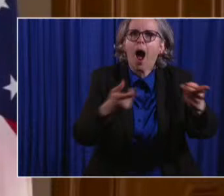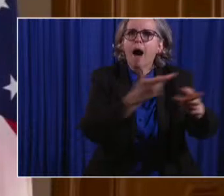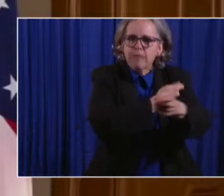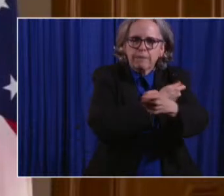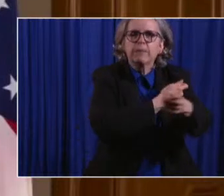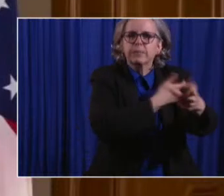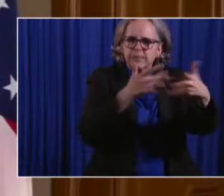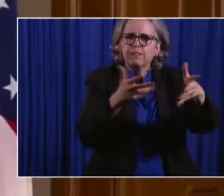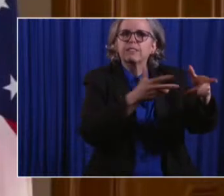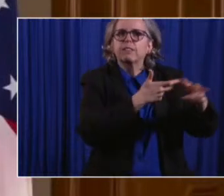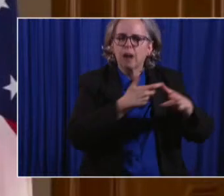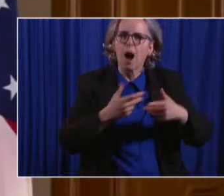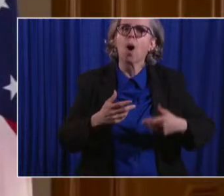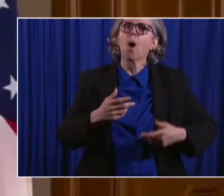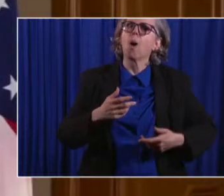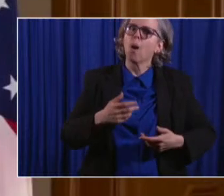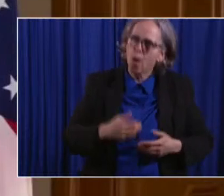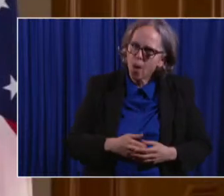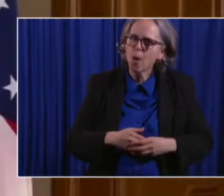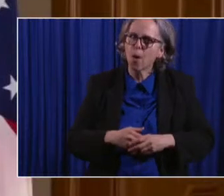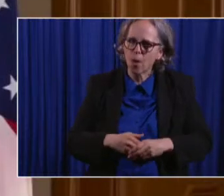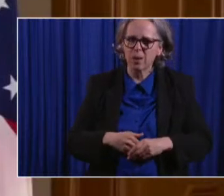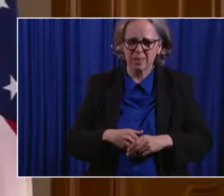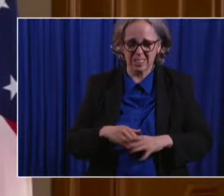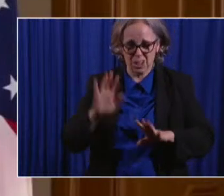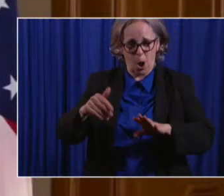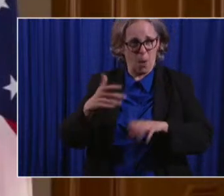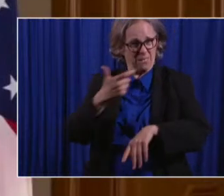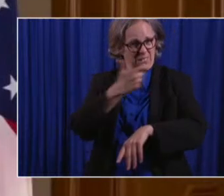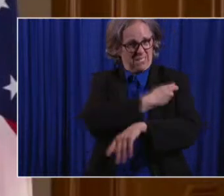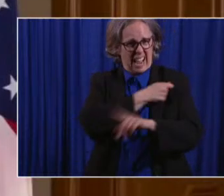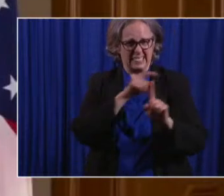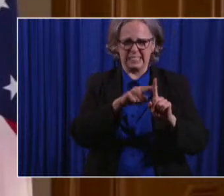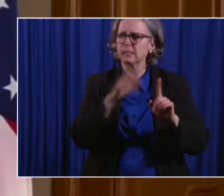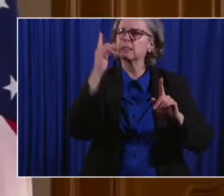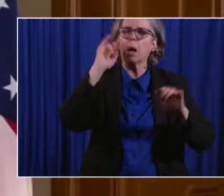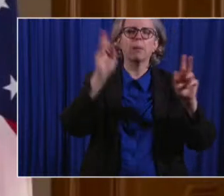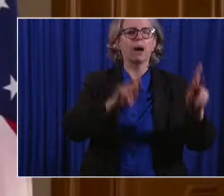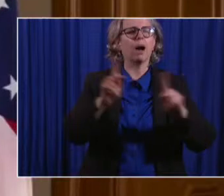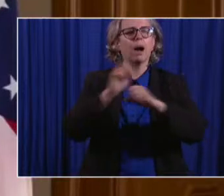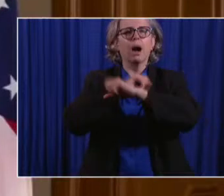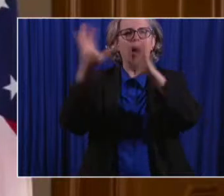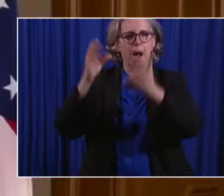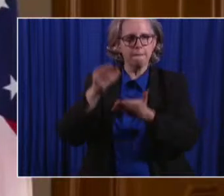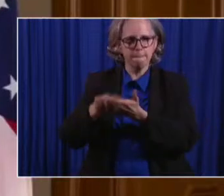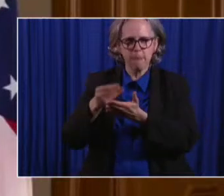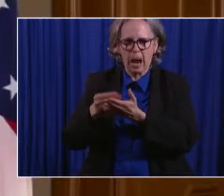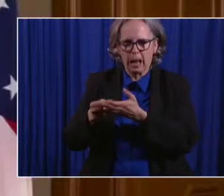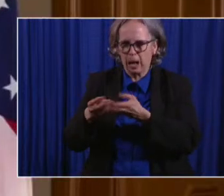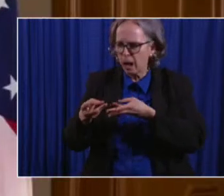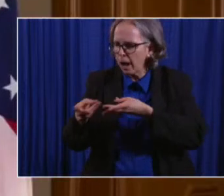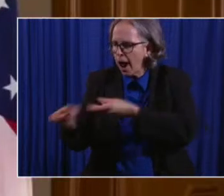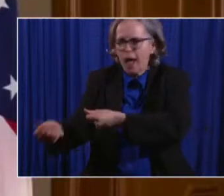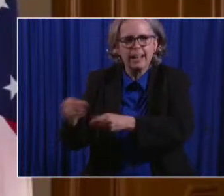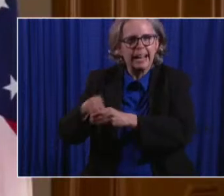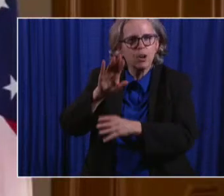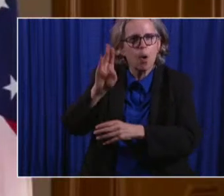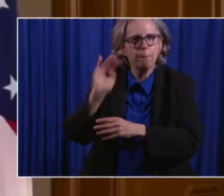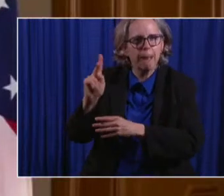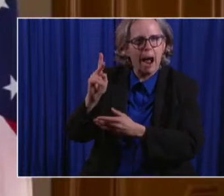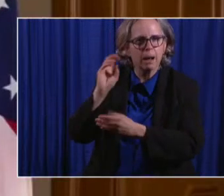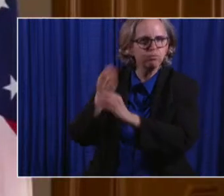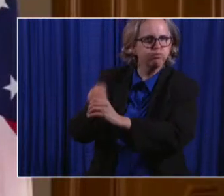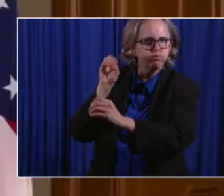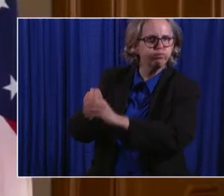vaccinated, it's like money in the bank. We have already achieved so much from the Vax-A-Million. I